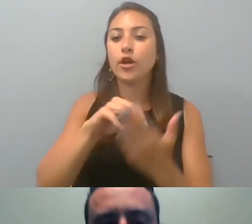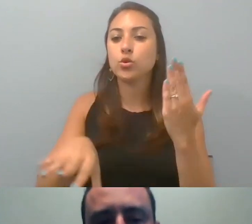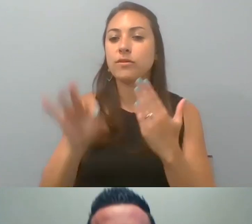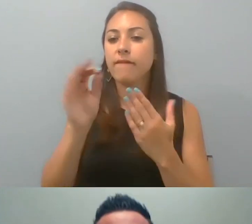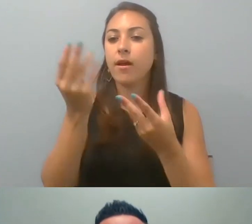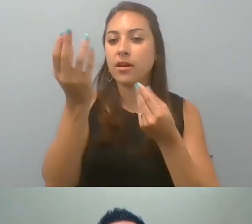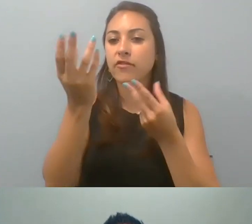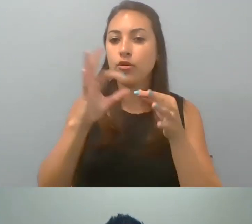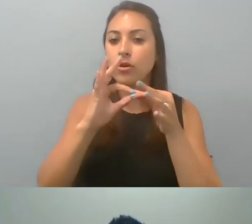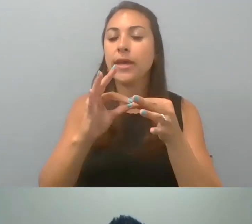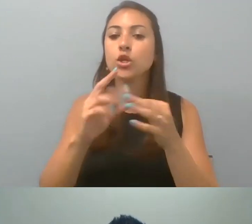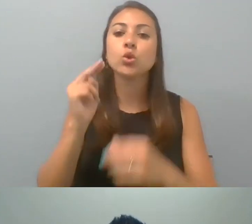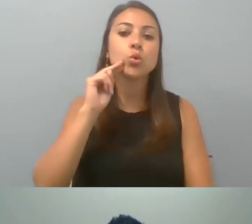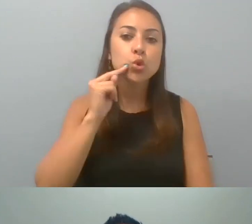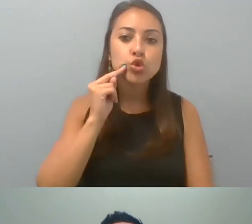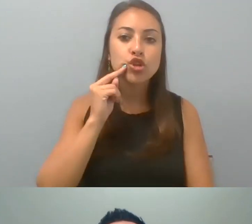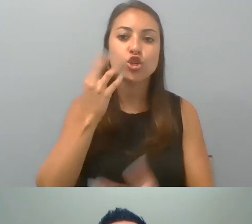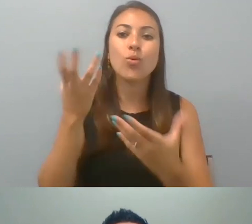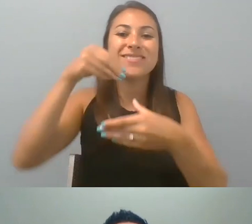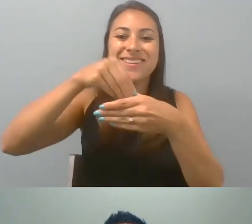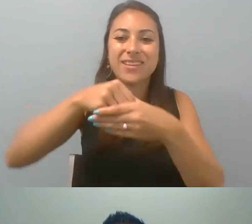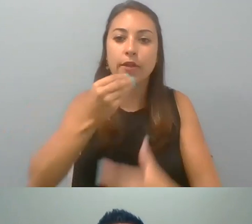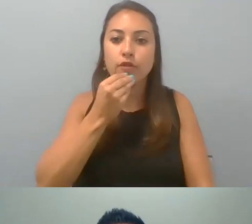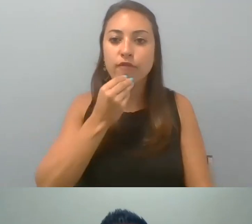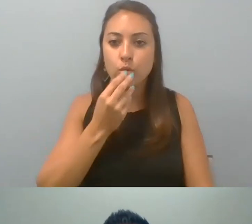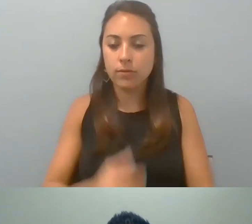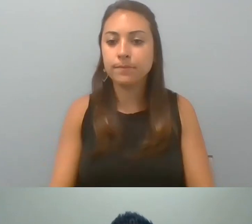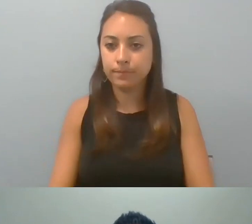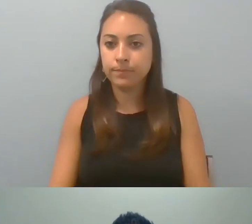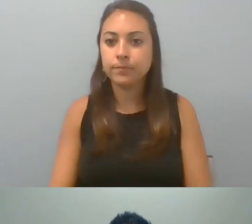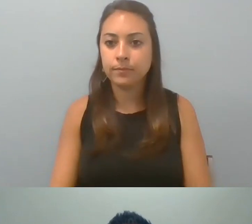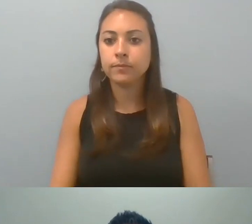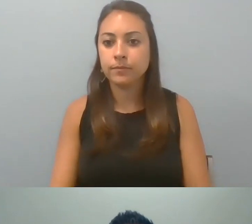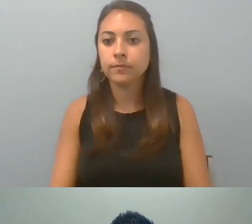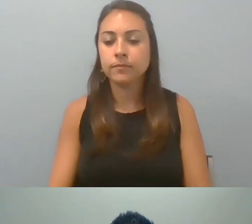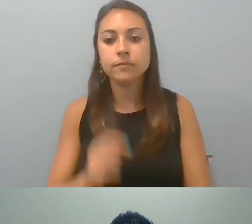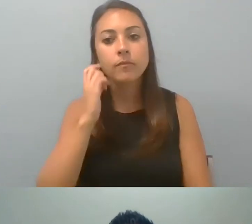about nutrition and ingredients for the different meals that they might have.